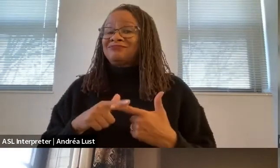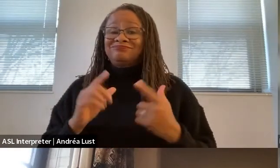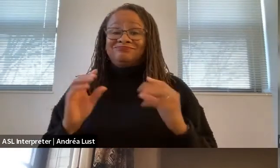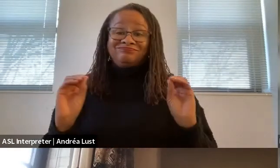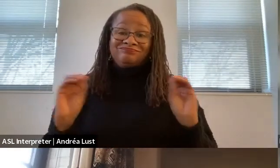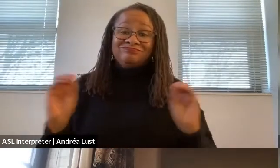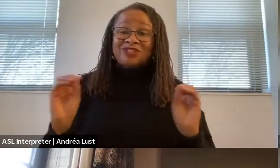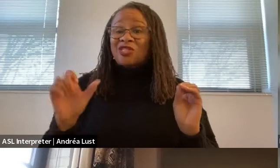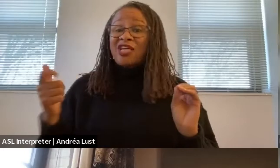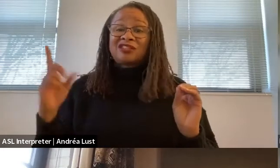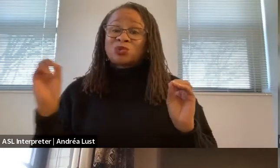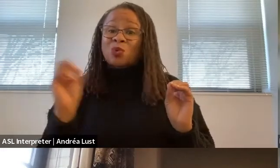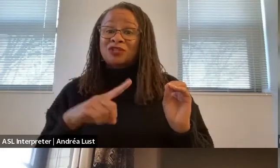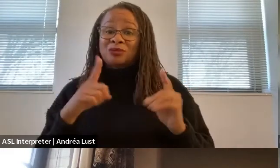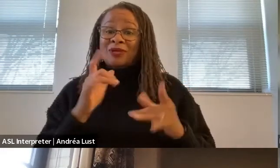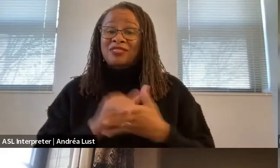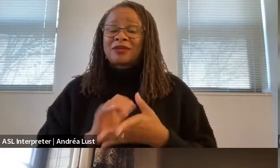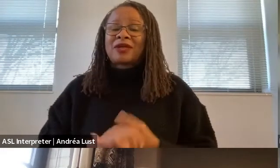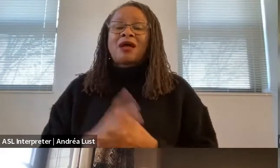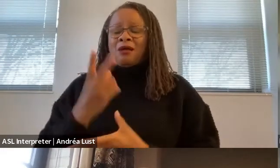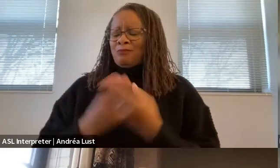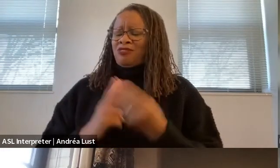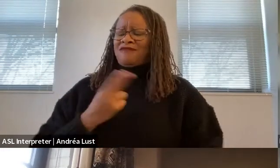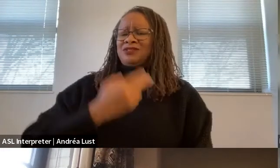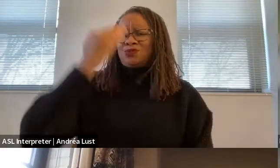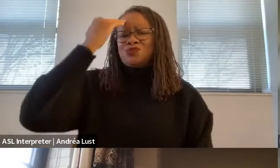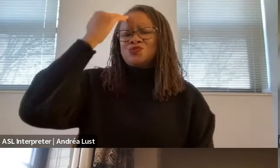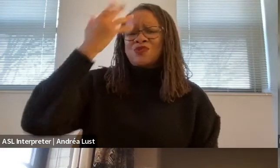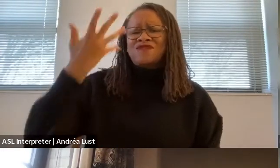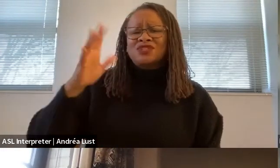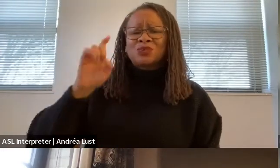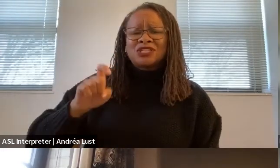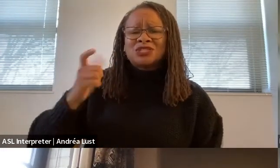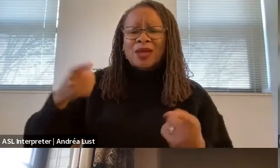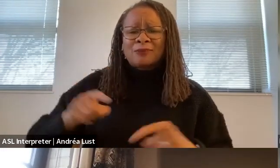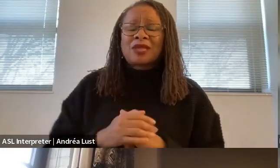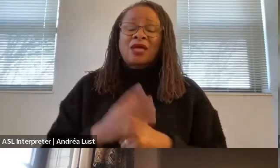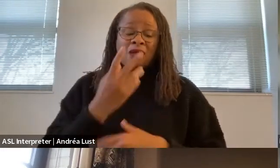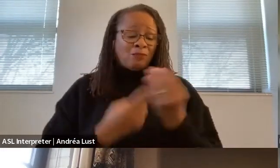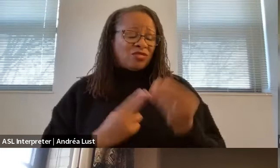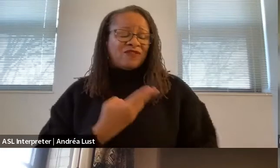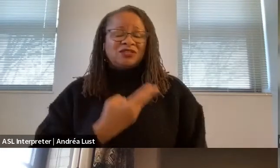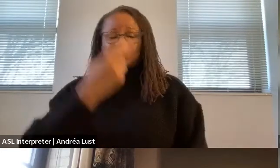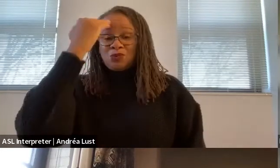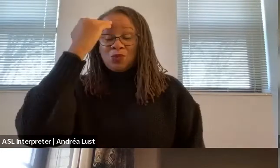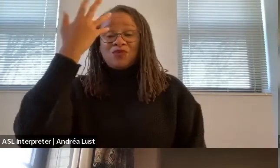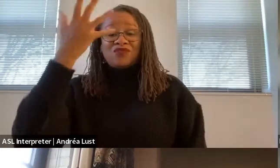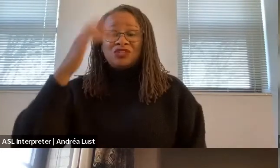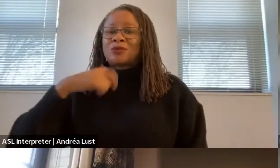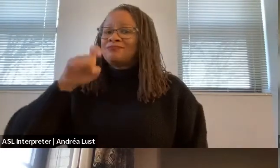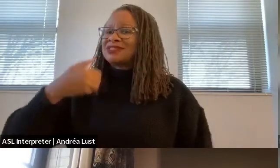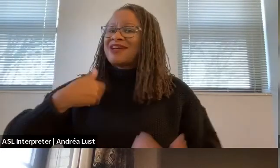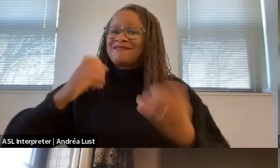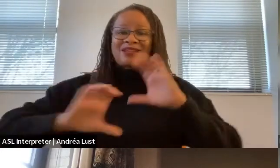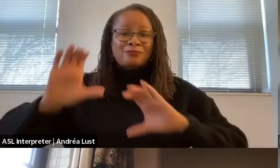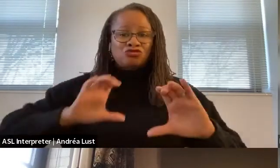be questioned. And both of us knew what had to happen in these scenes. Both of us knew that, we had to have chemistry,